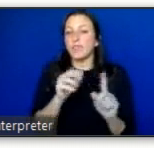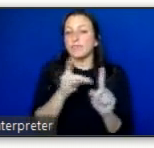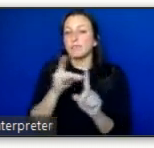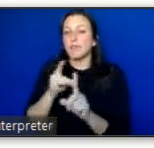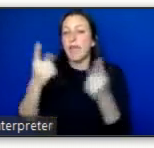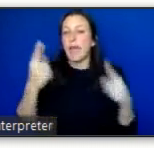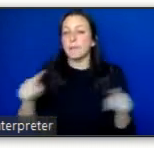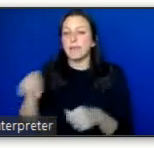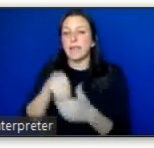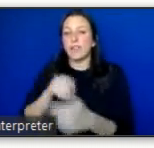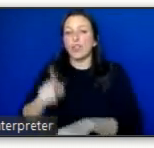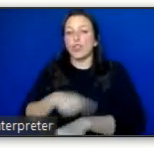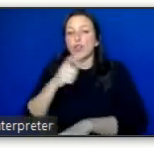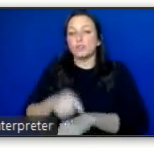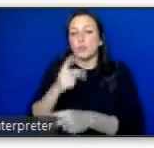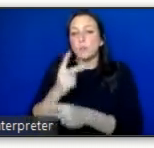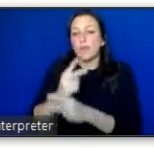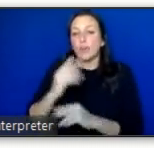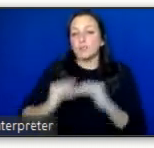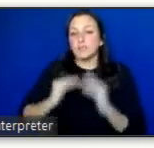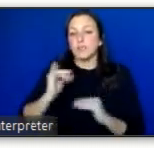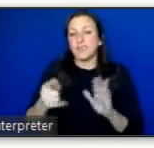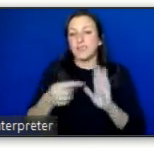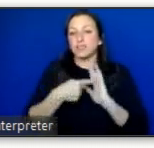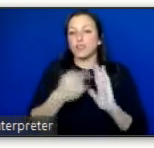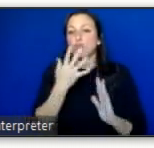care facilities, and that's shown in gray on that